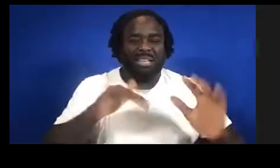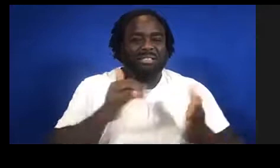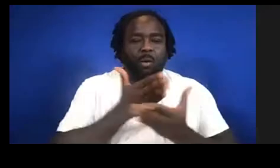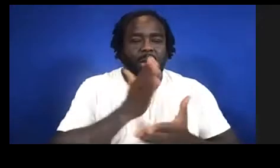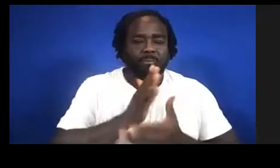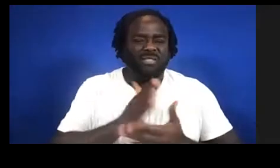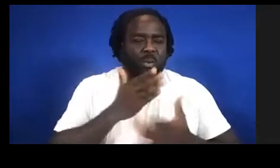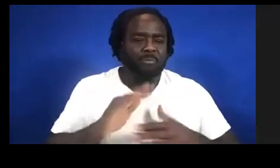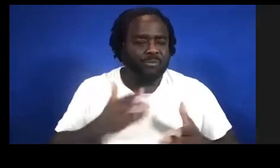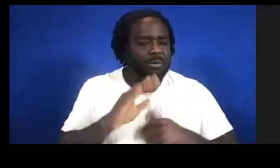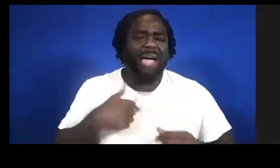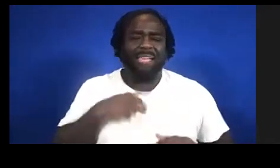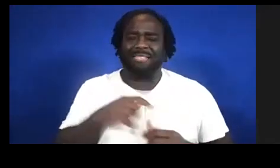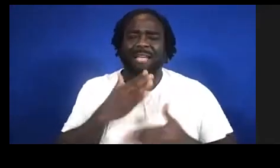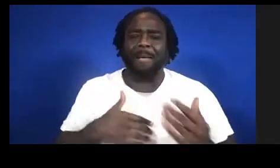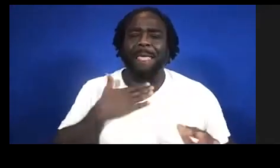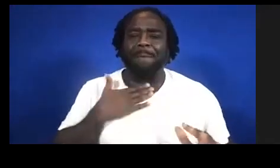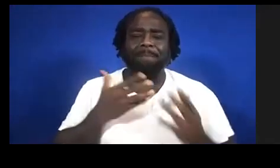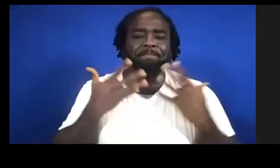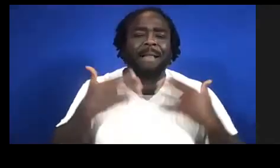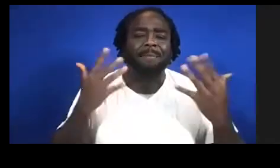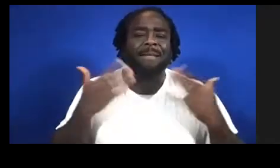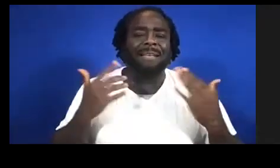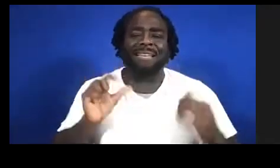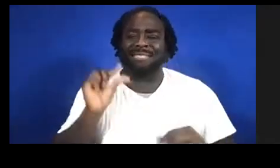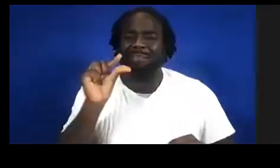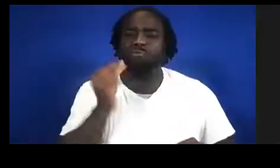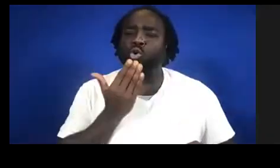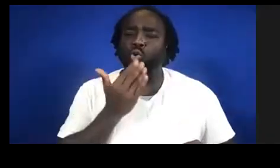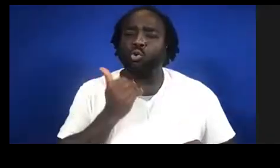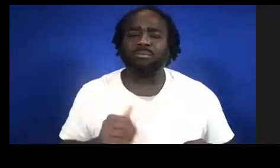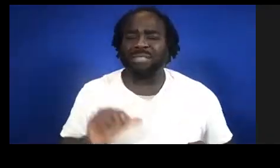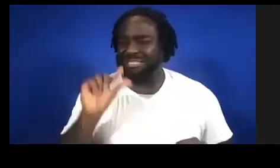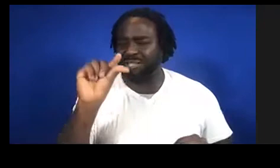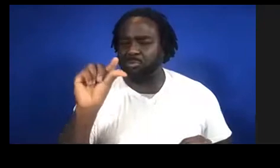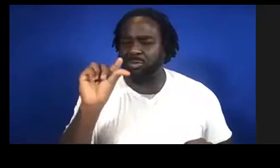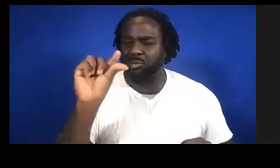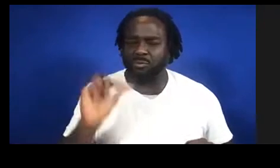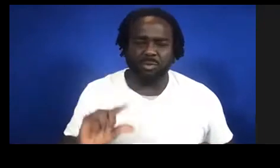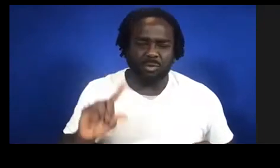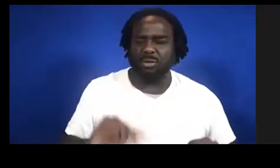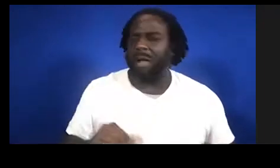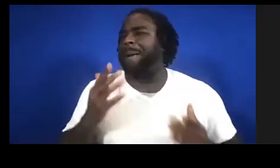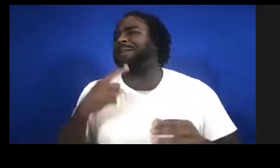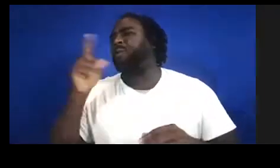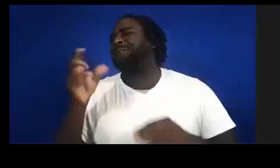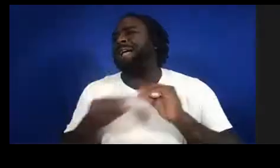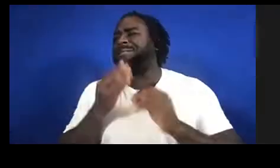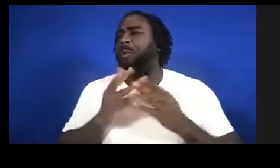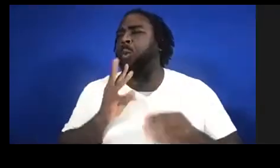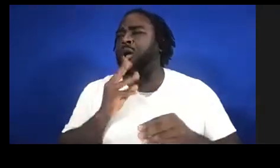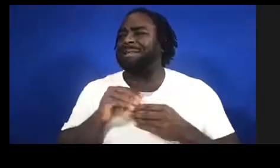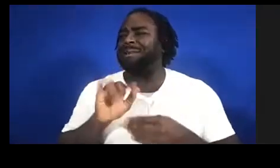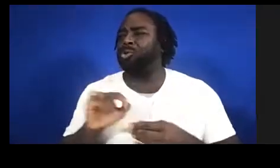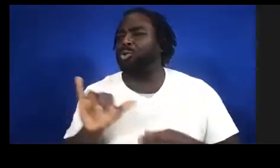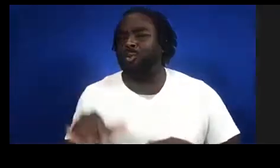now. It's not really the same thing as what I might be doing on the road. But you know, it's a little sweet.